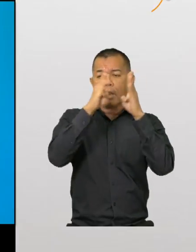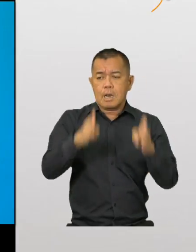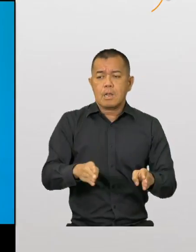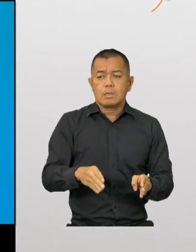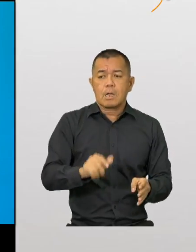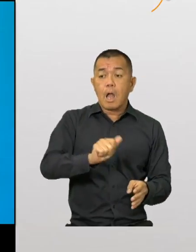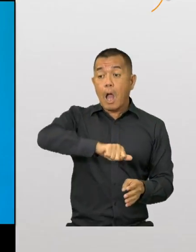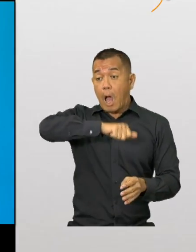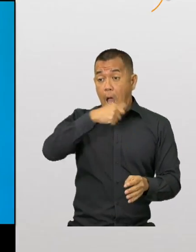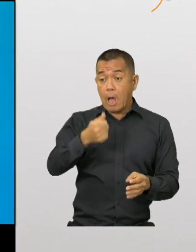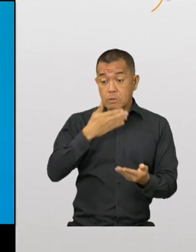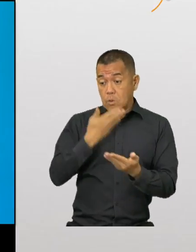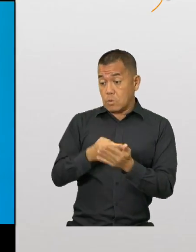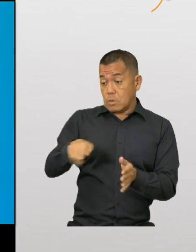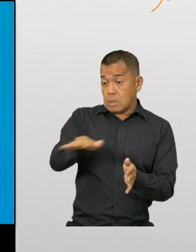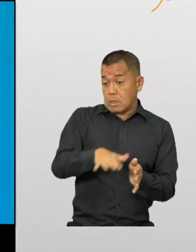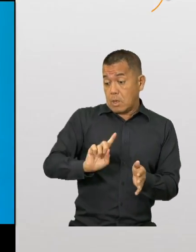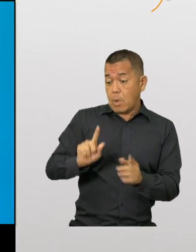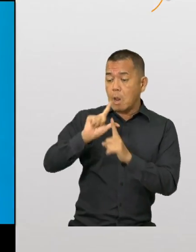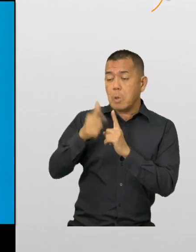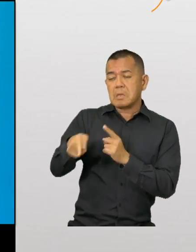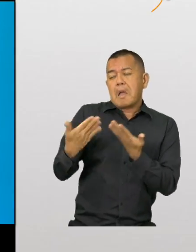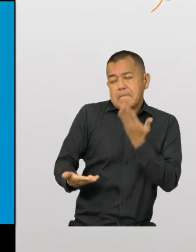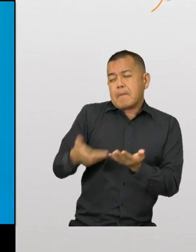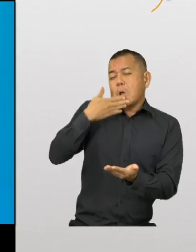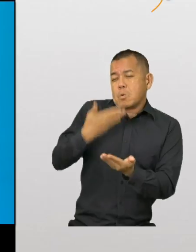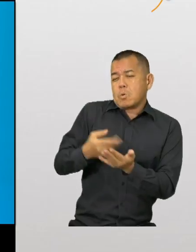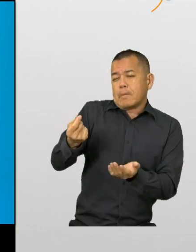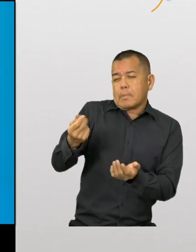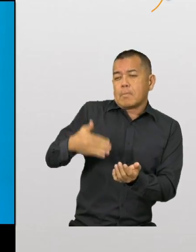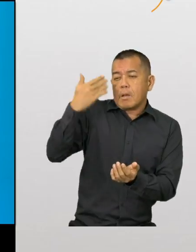flat 40 years ago, how much do you think he paid for it?